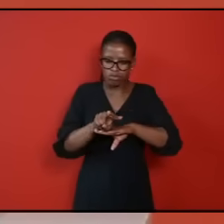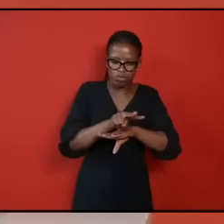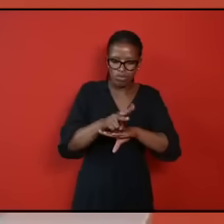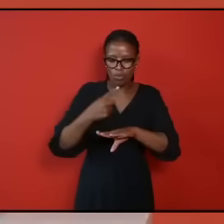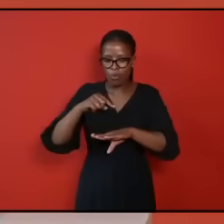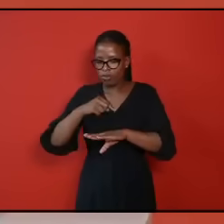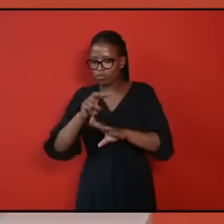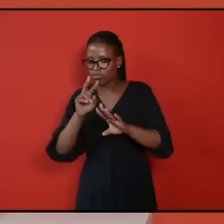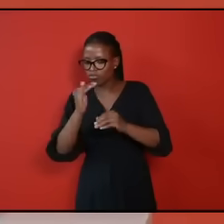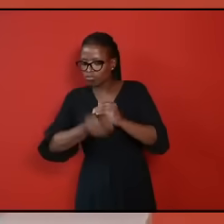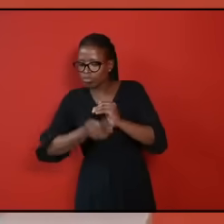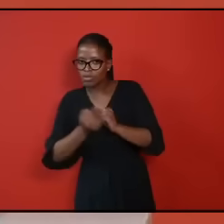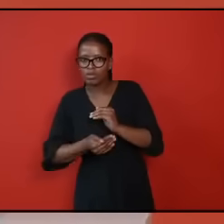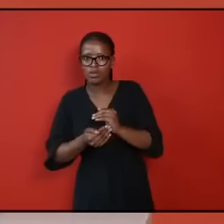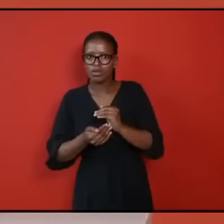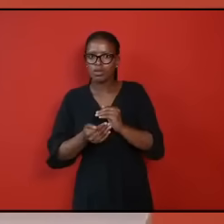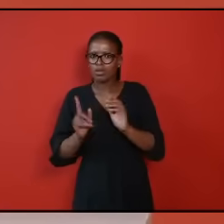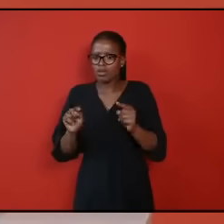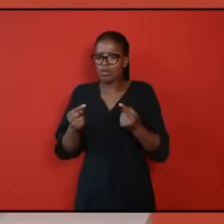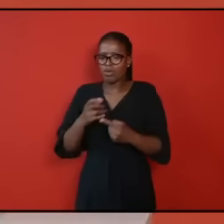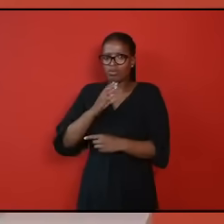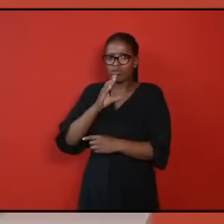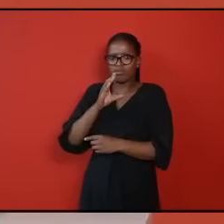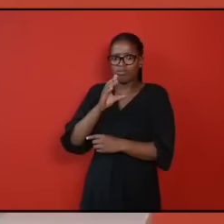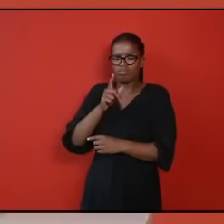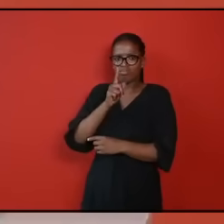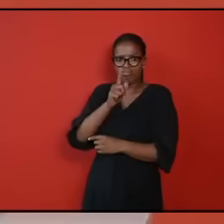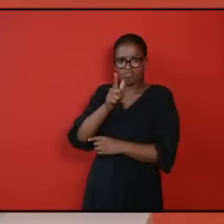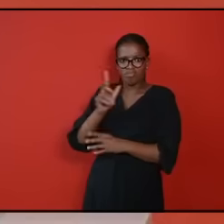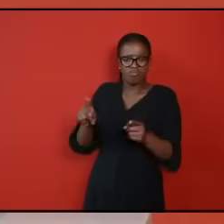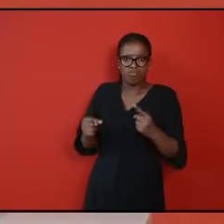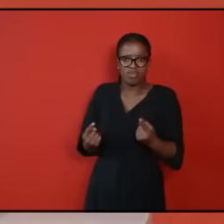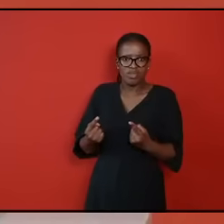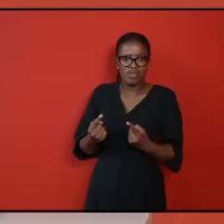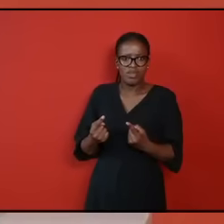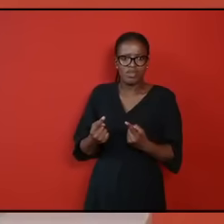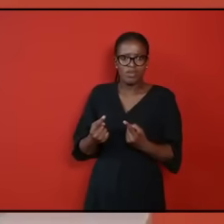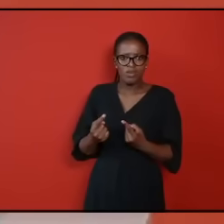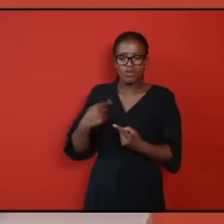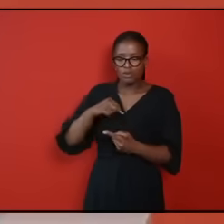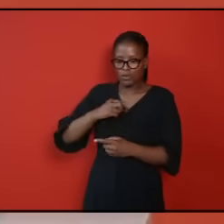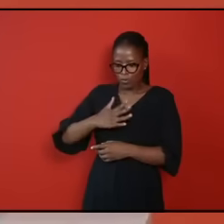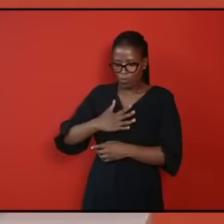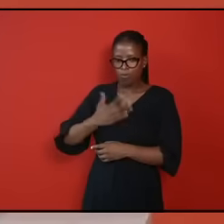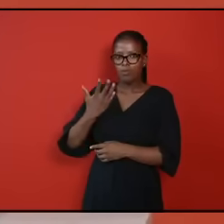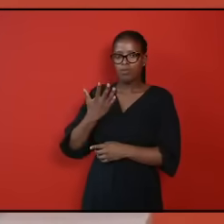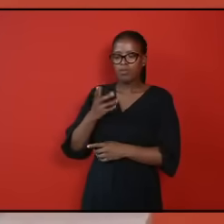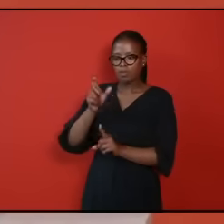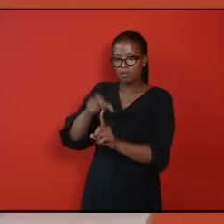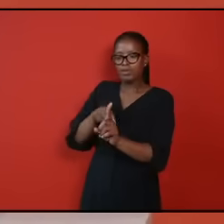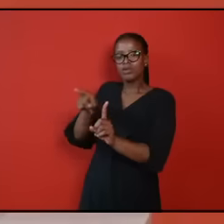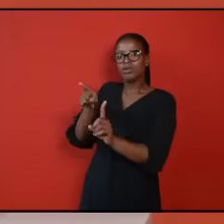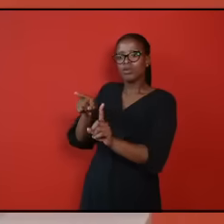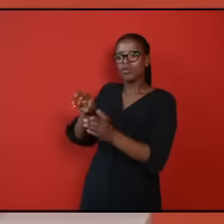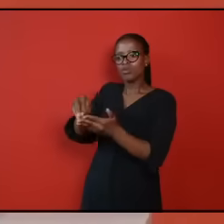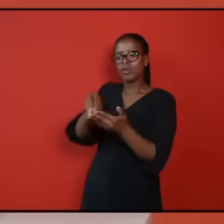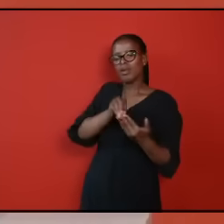case. Because we can't just talk. So this time around, we want people who are going to say, no, here's the receipt.